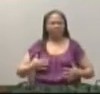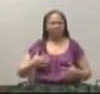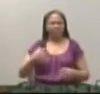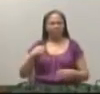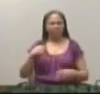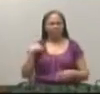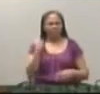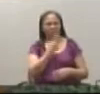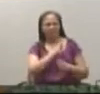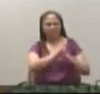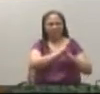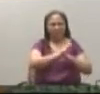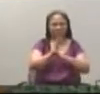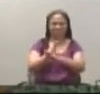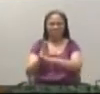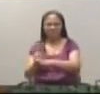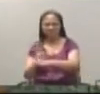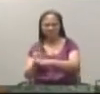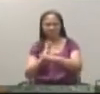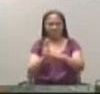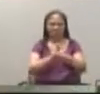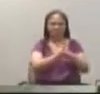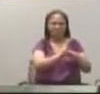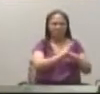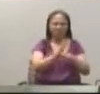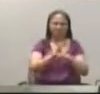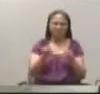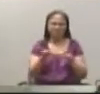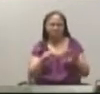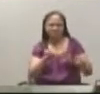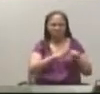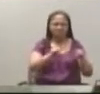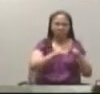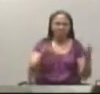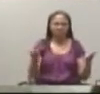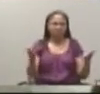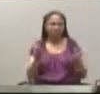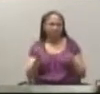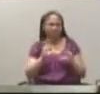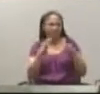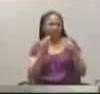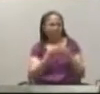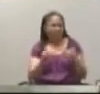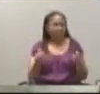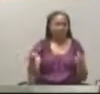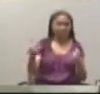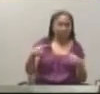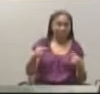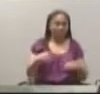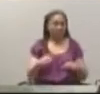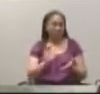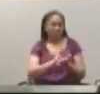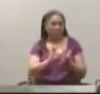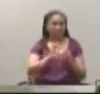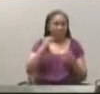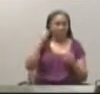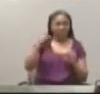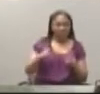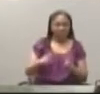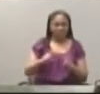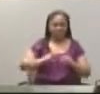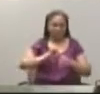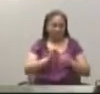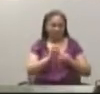we're running there. I've got to check this list. I've got to make sure the ham is done. The family is coming. I've got to make sure that the presents are